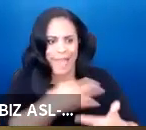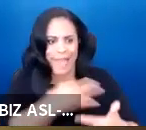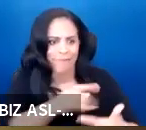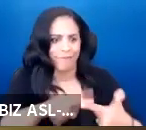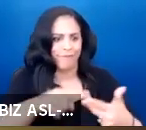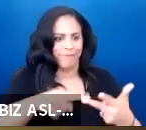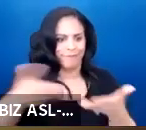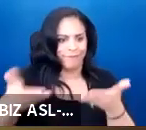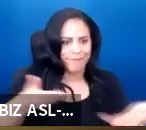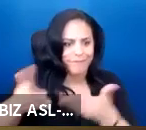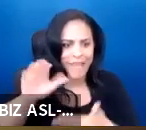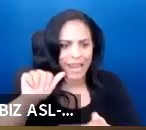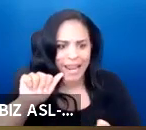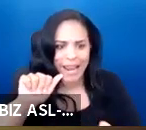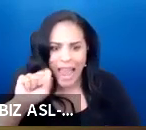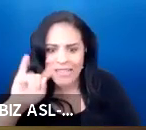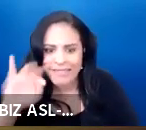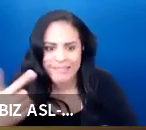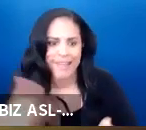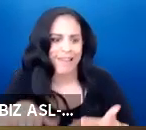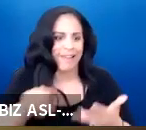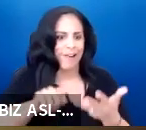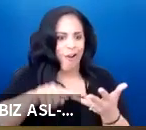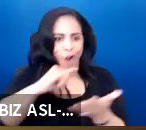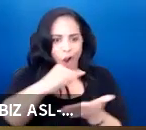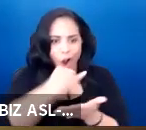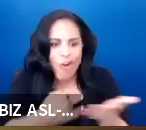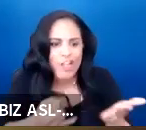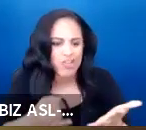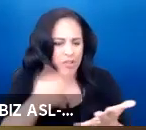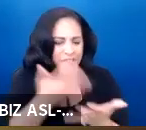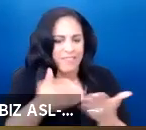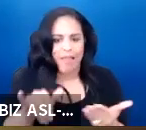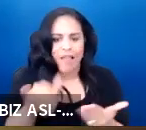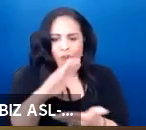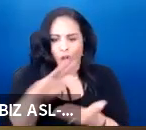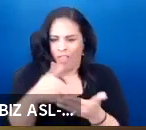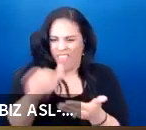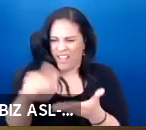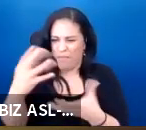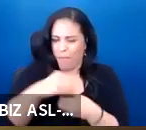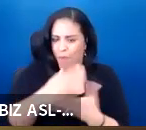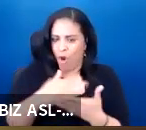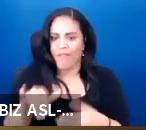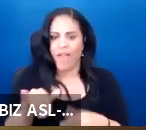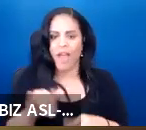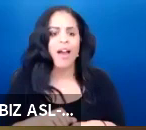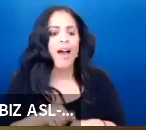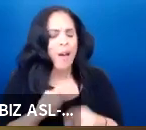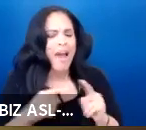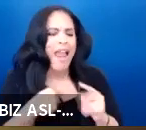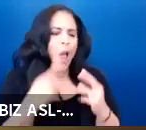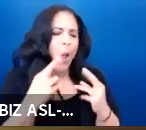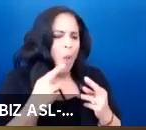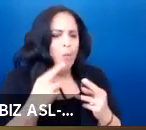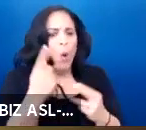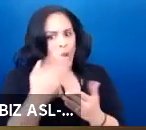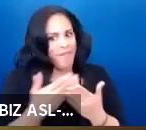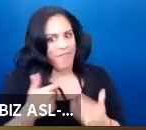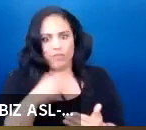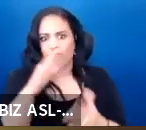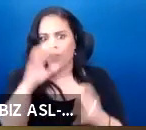our artistry? Like, all of that can be part of that. But I also hope that we do it, like, I think one of the things that's so amazing